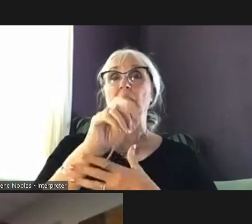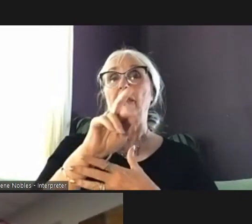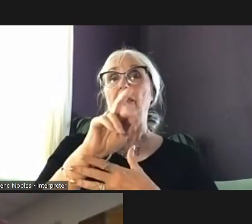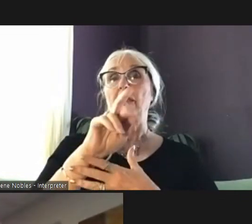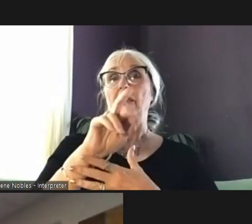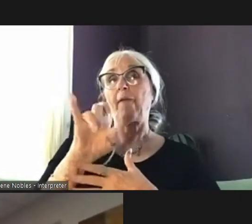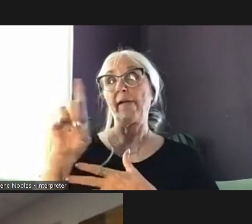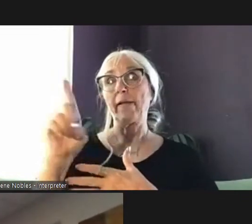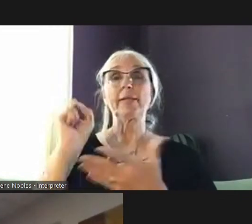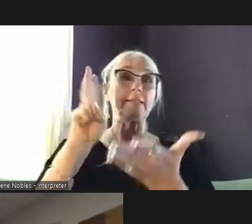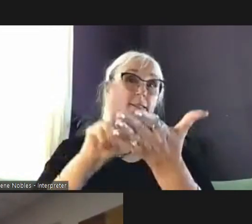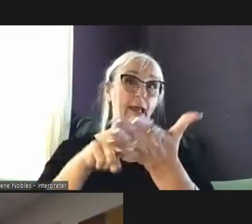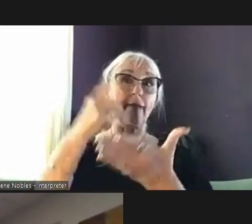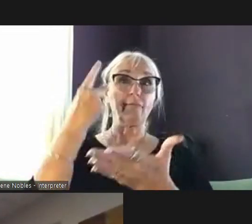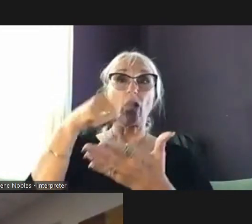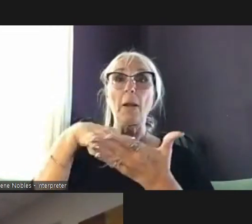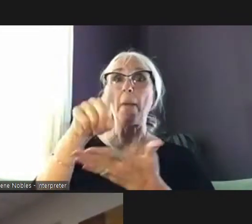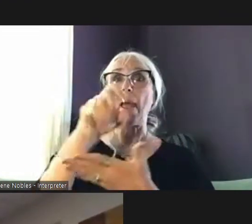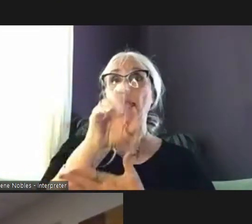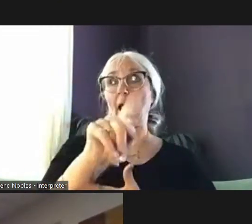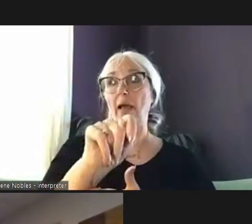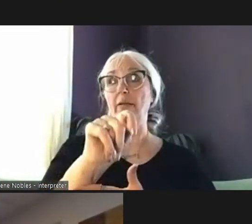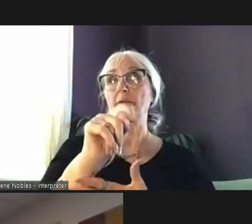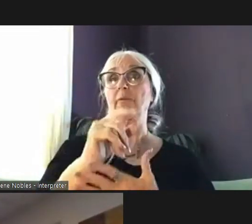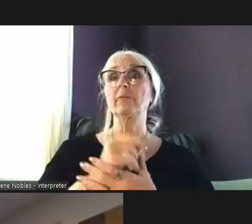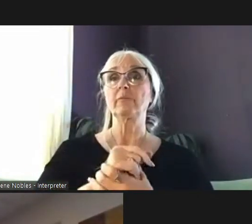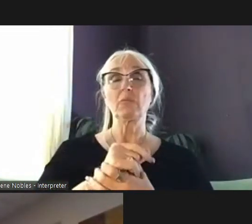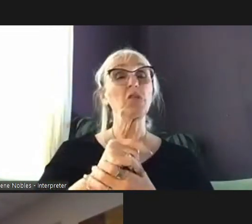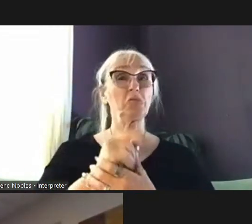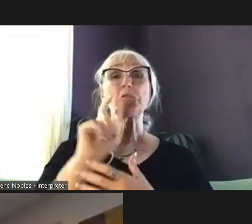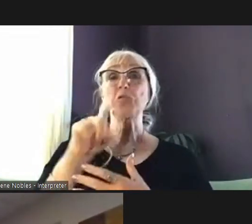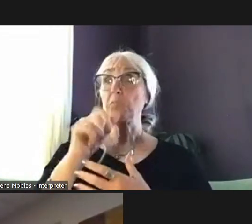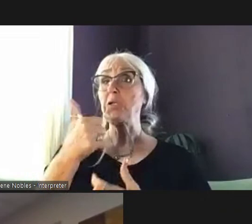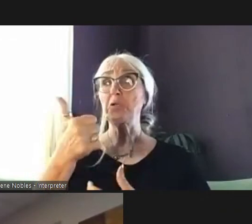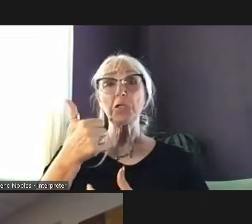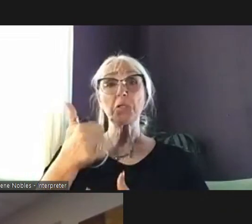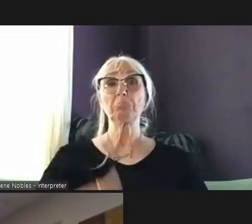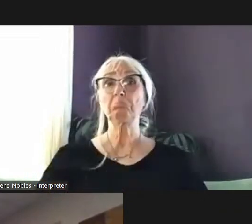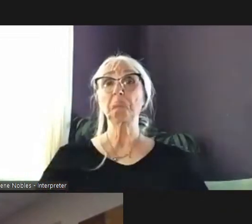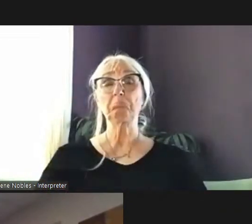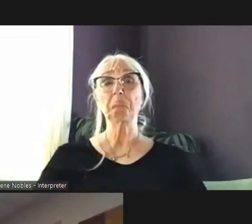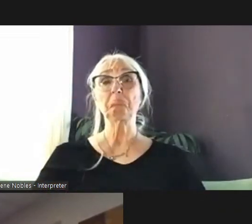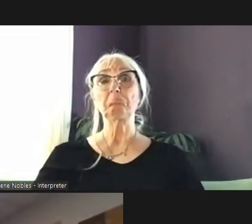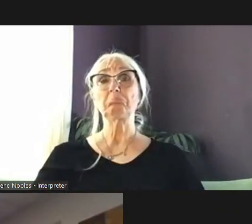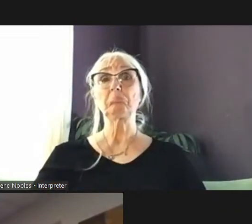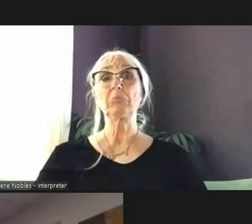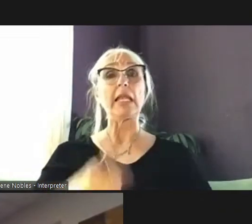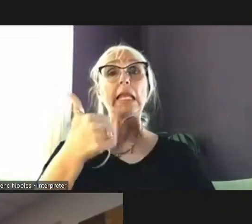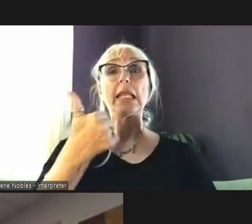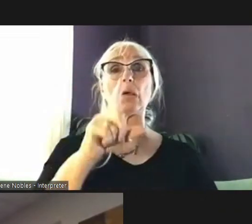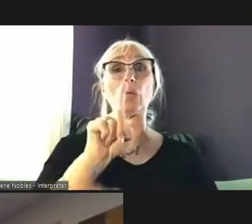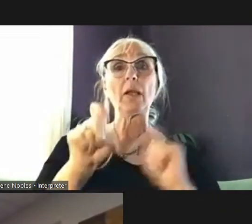off on the pay app, so that this should be good to go. All right, are there any questions?